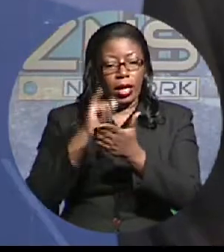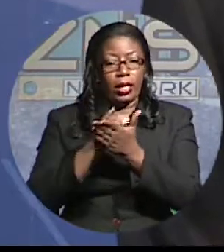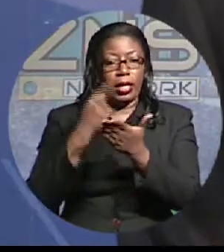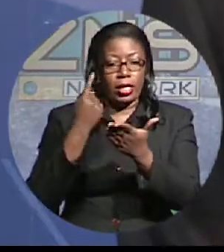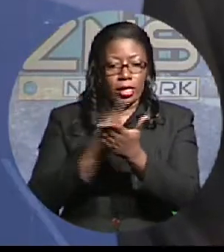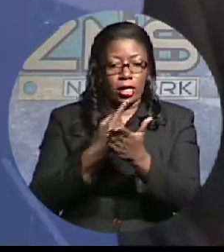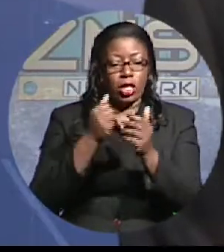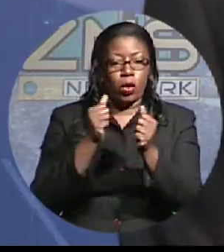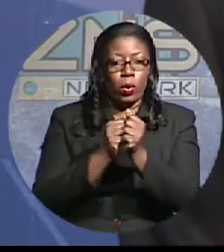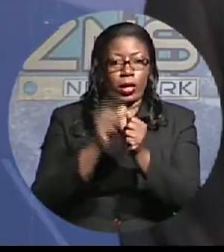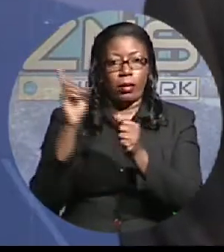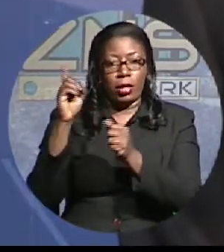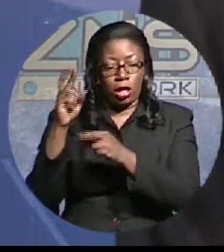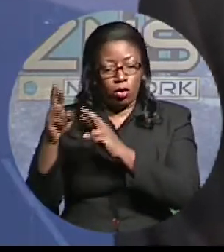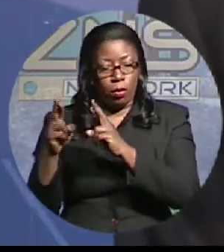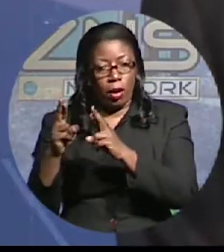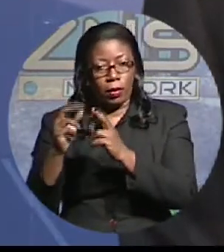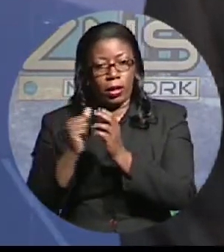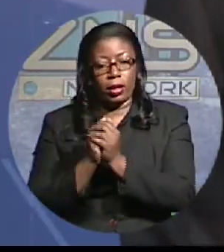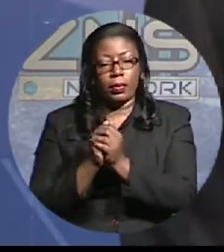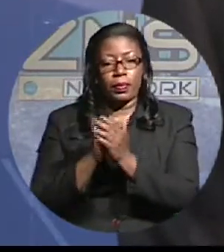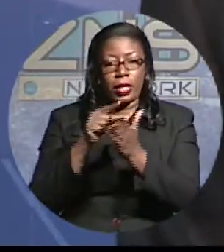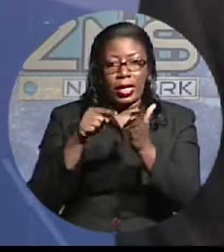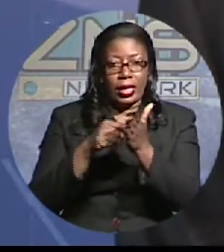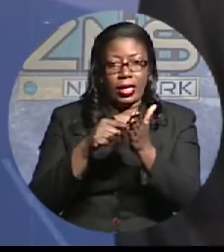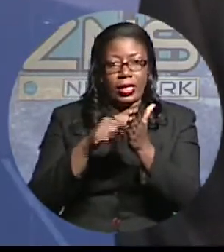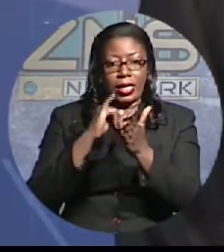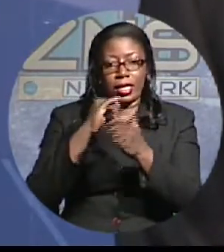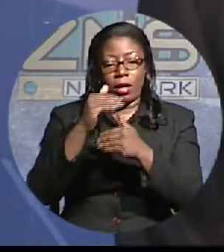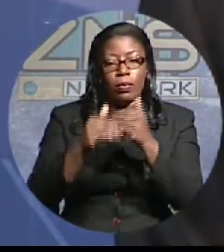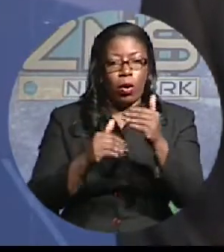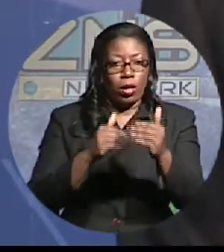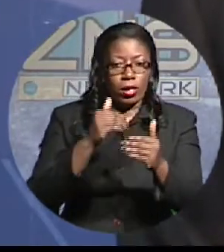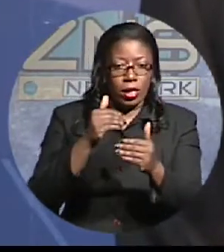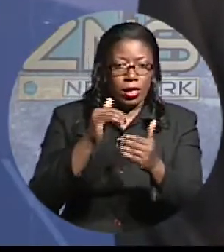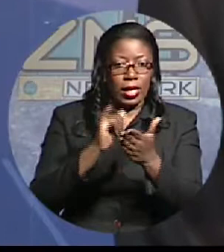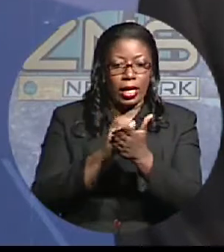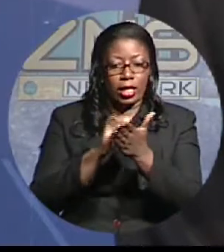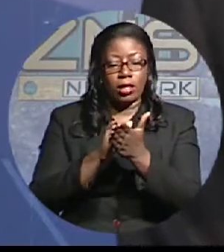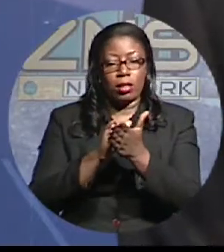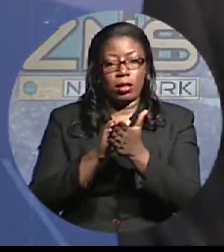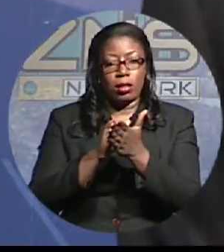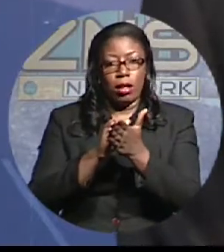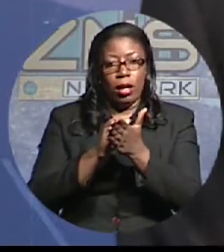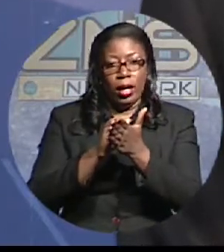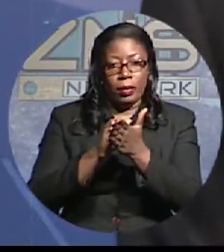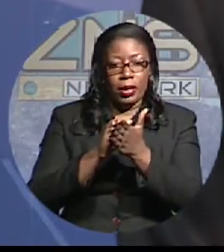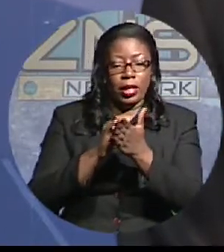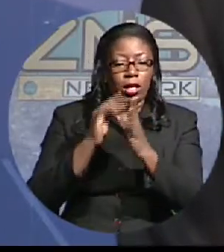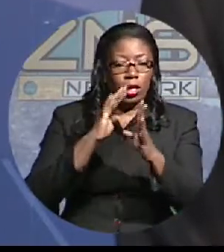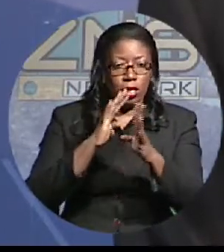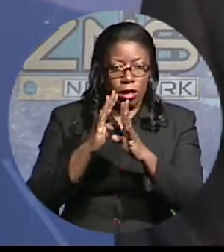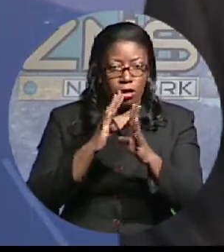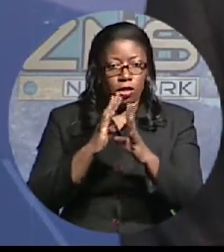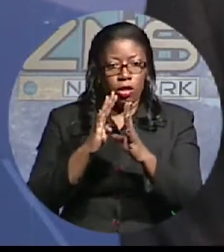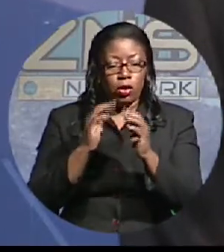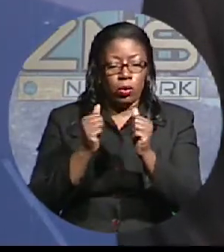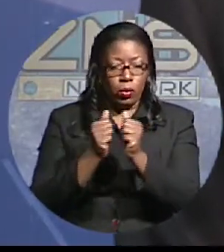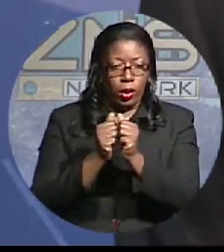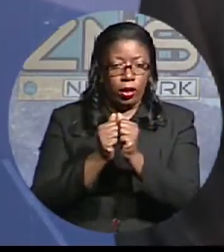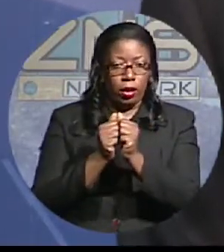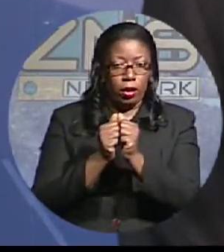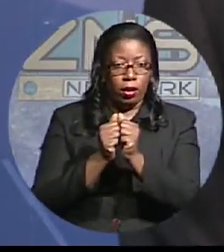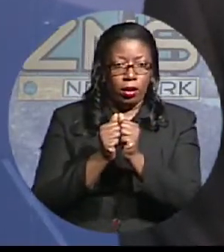Dominican Republic. This is a process which is being mediated by the government of Venezuela, so we support